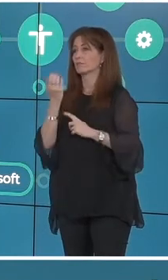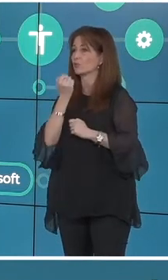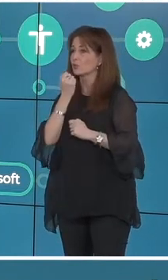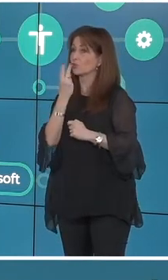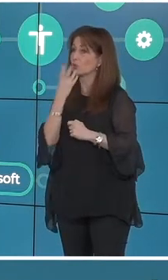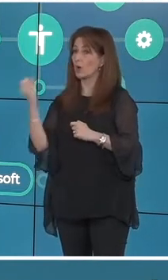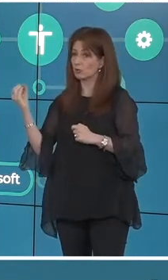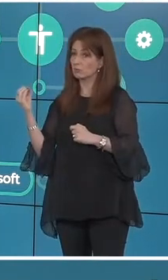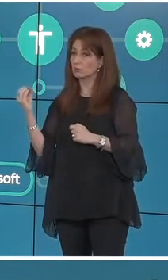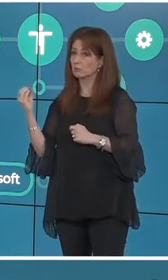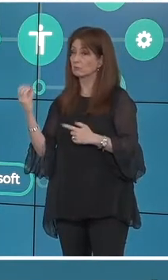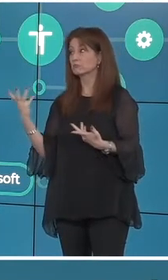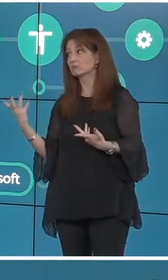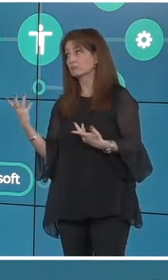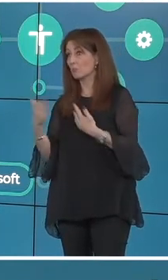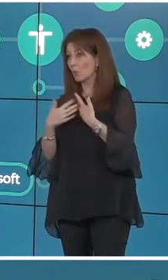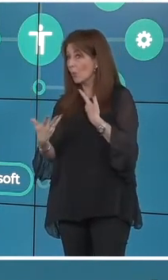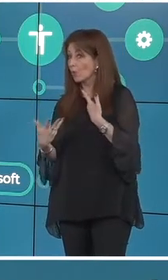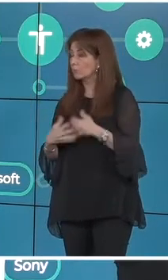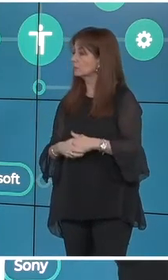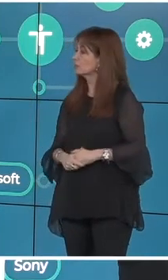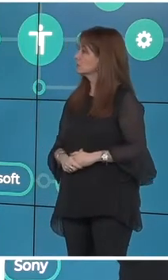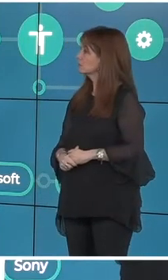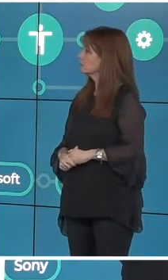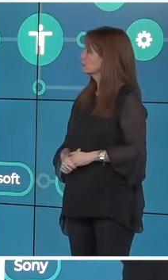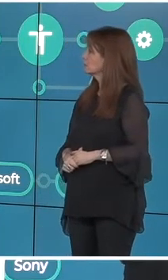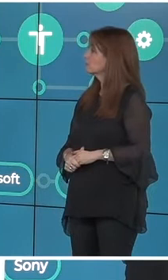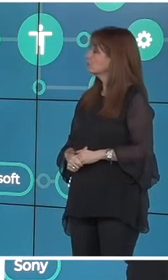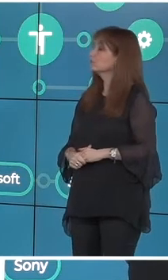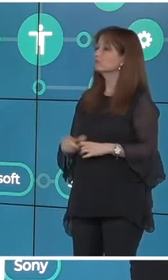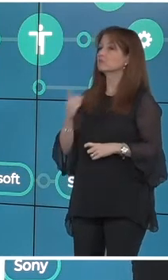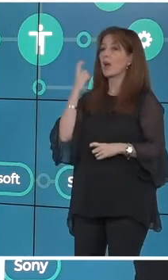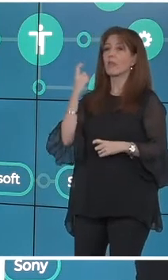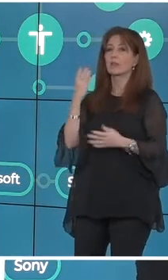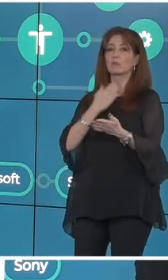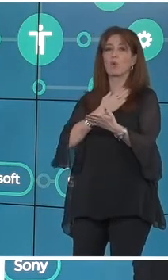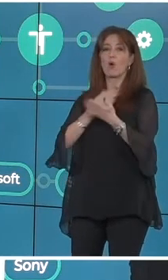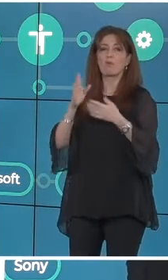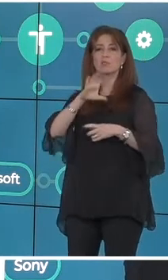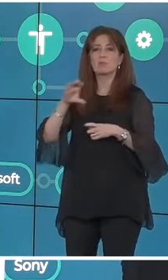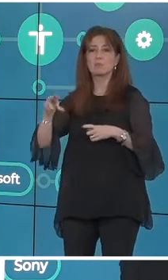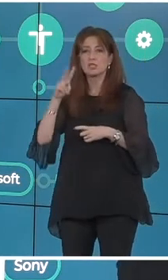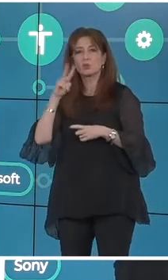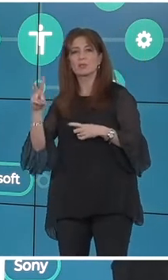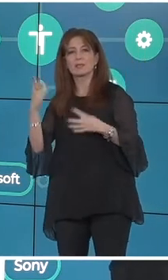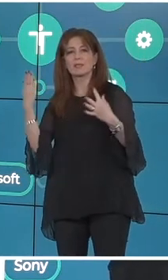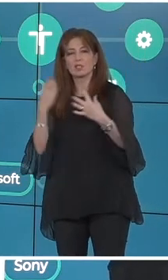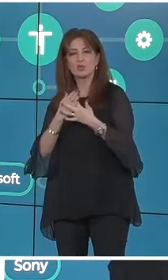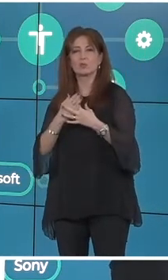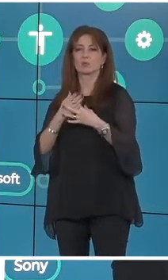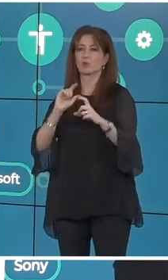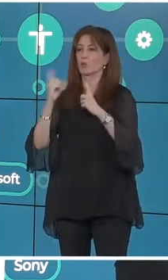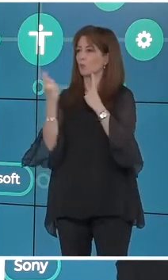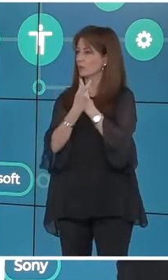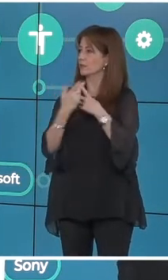more. Cool. But yeah, that's my answer. I think that's the most obvious place you can see the accessibility community in action, is what I was thinking about